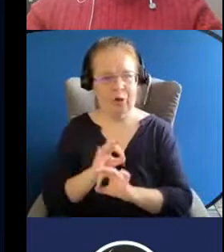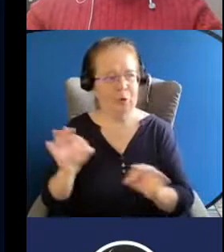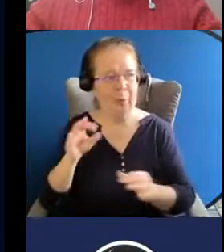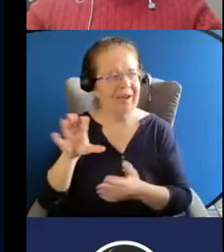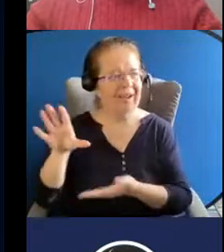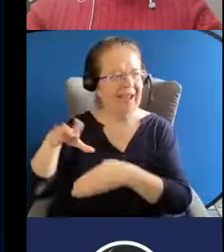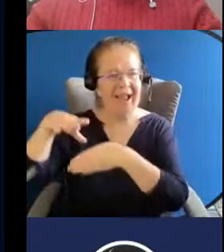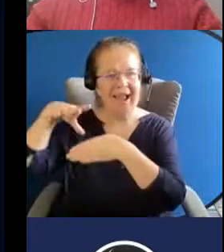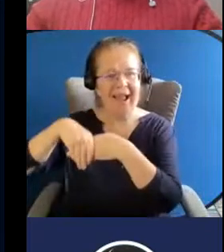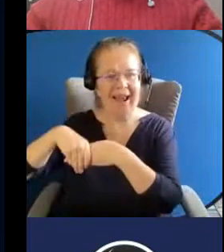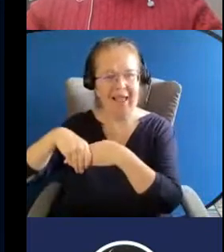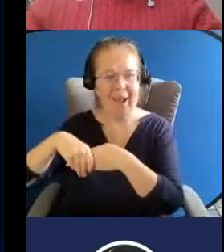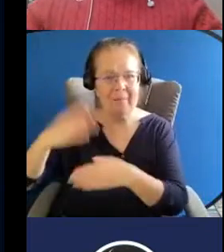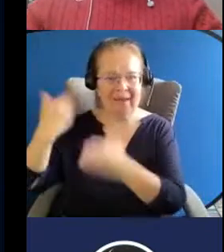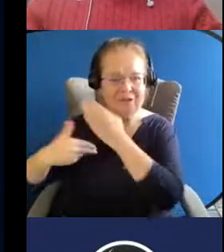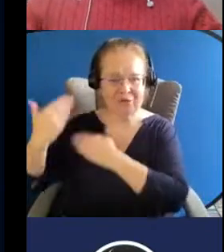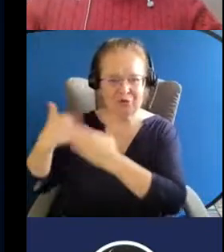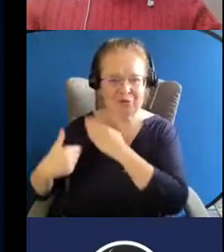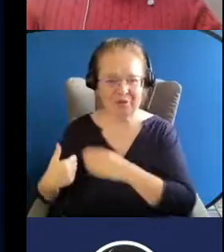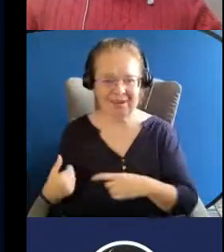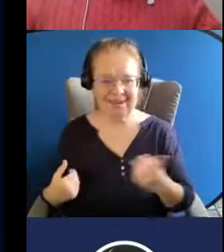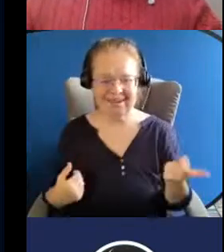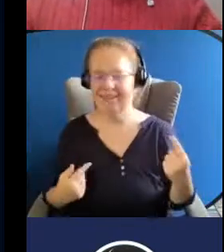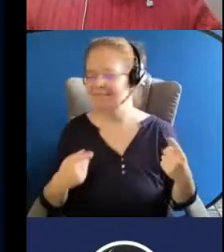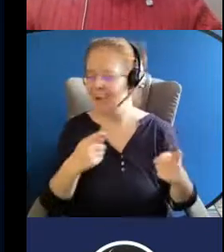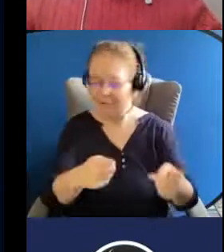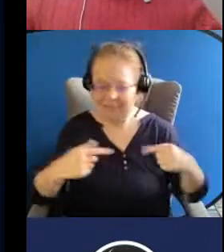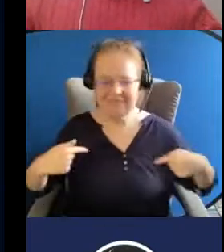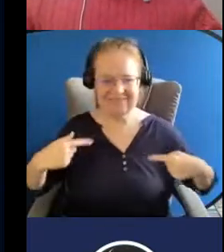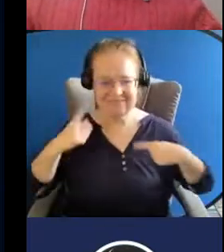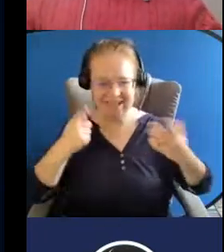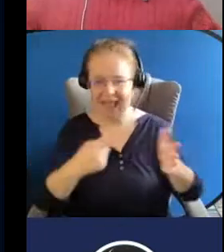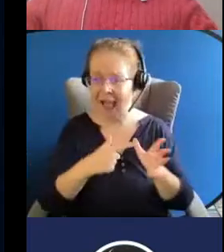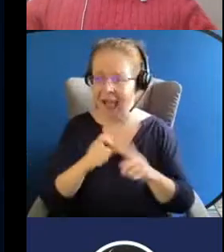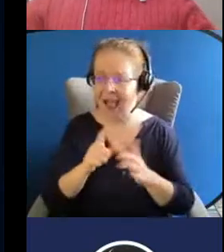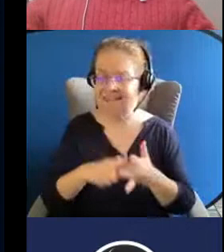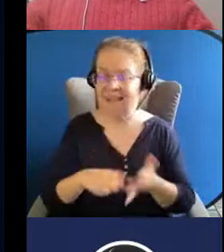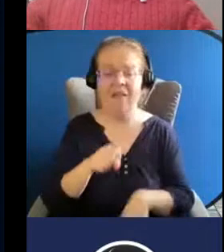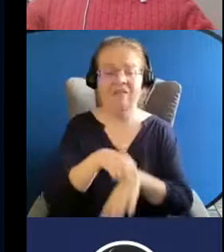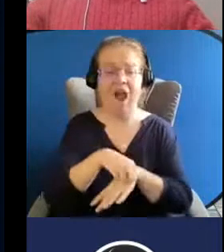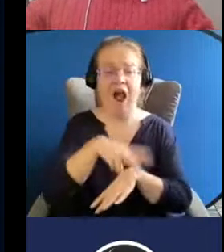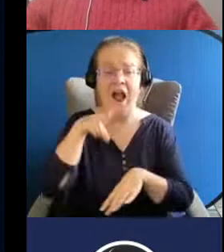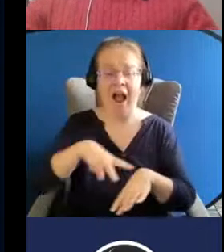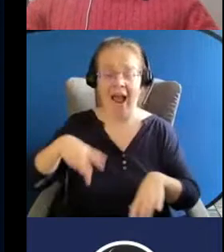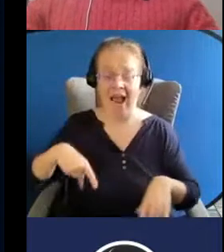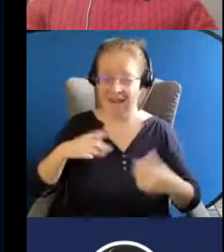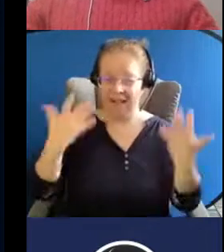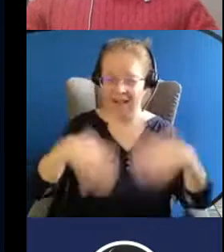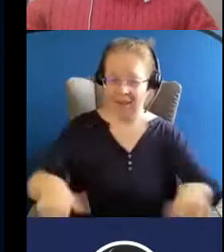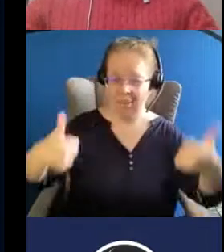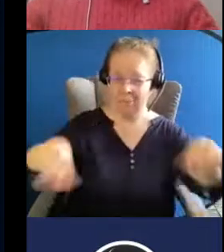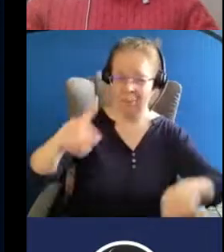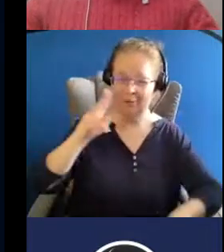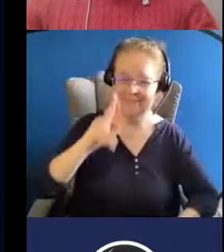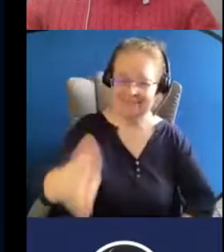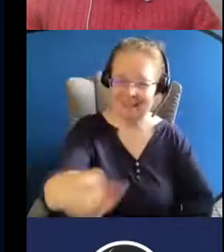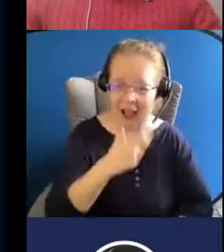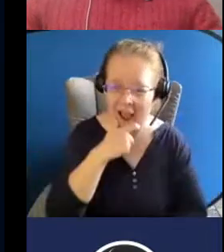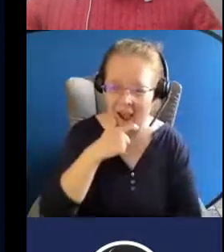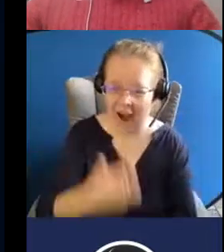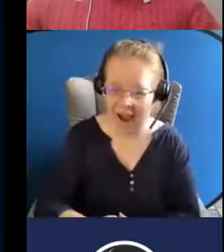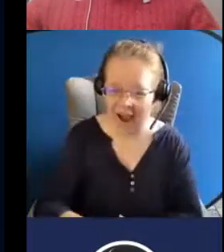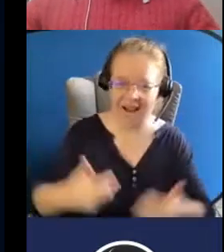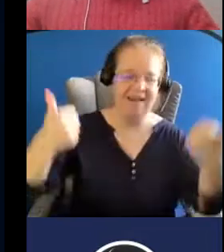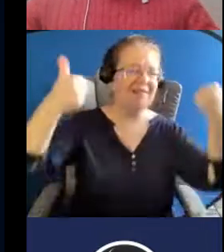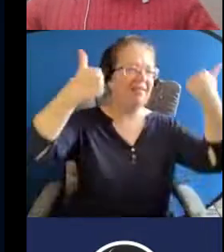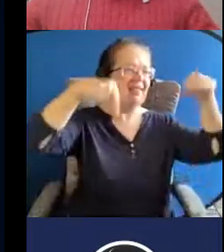been a lifesaver. This was the moment I rehearsed for, Addy. The bit where I get to kind of get your jaw to drop on screen is like I